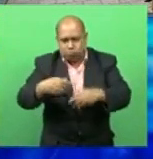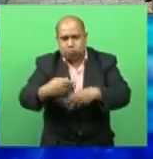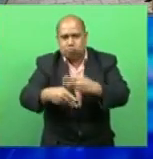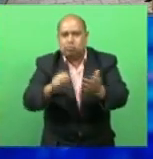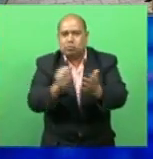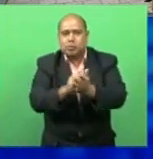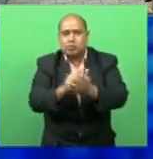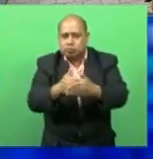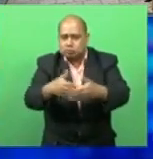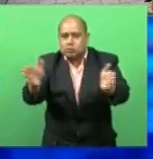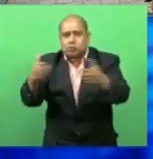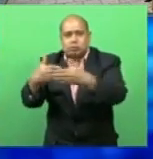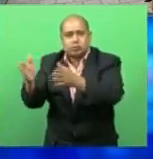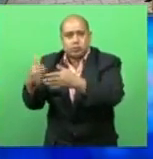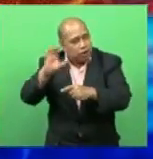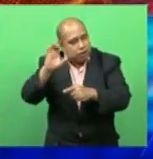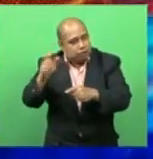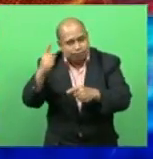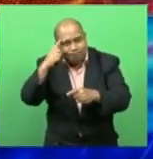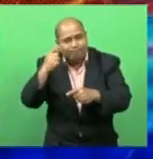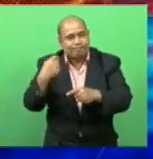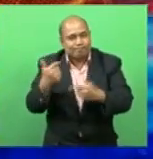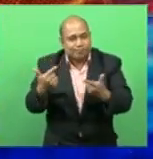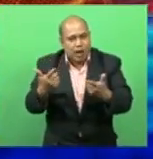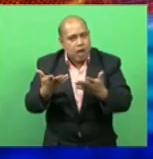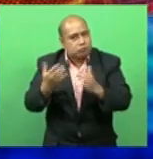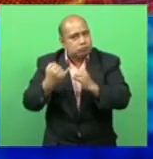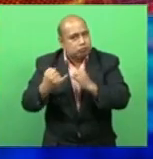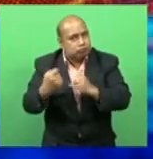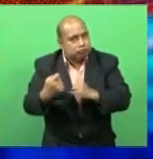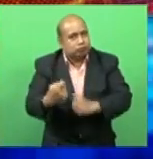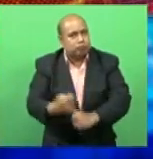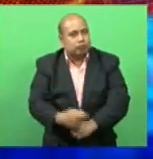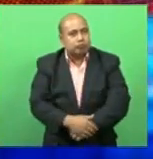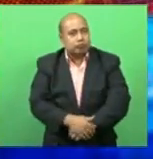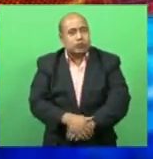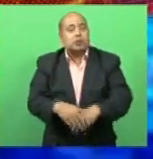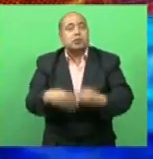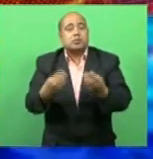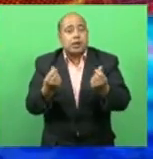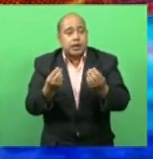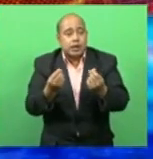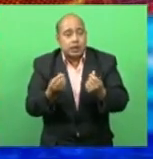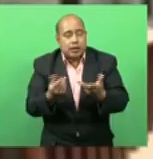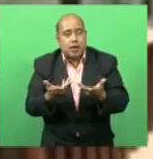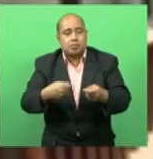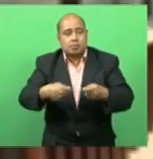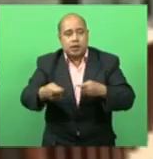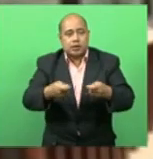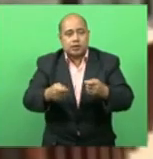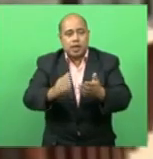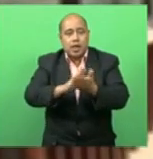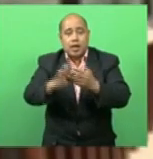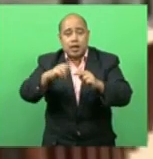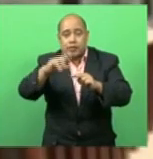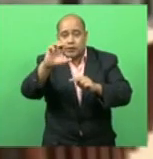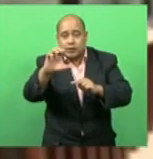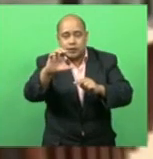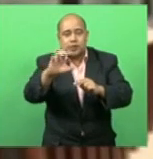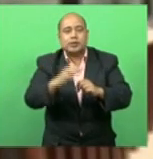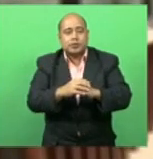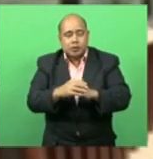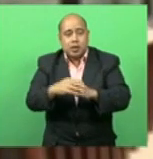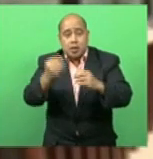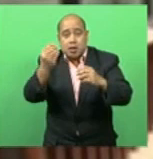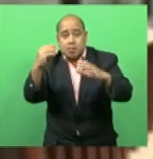how successful their strategy has been. And now to the money market with Shoran from HFC Bank. Traders rushed to buy euros